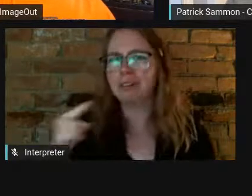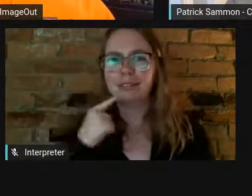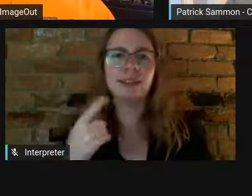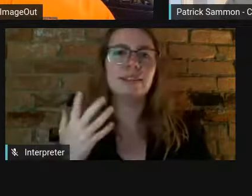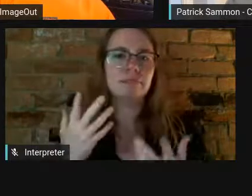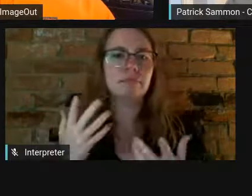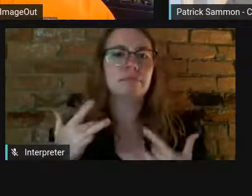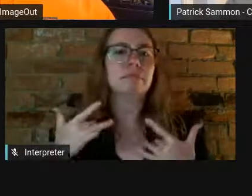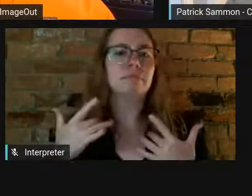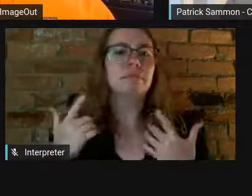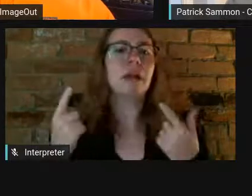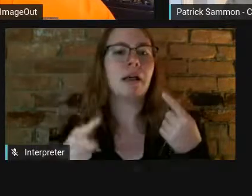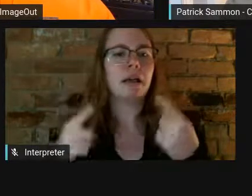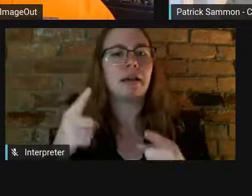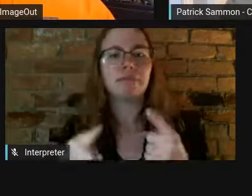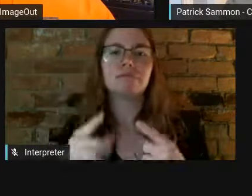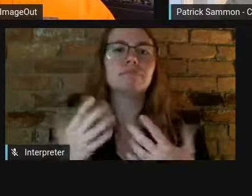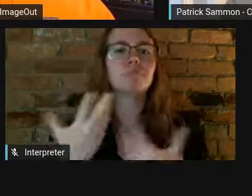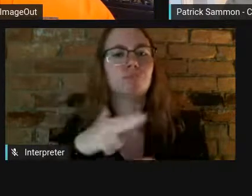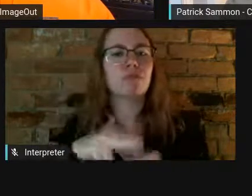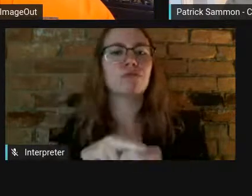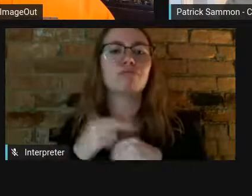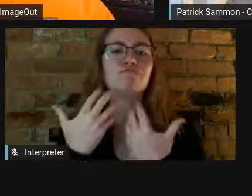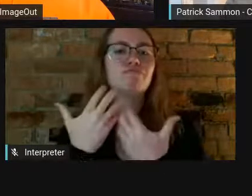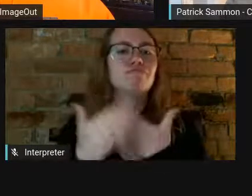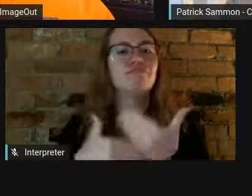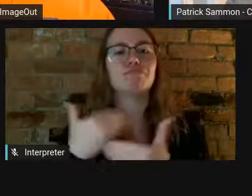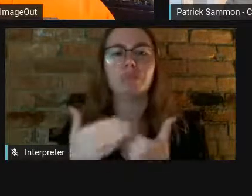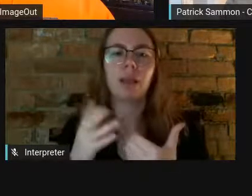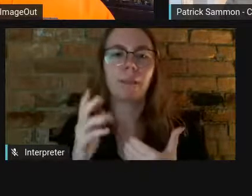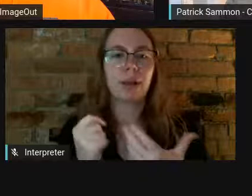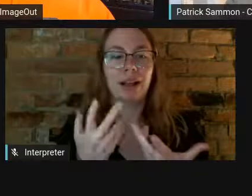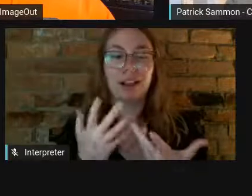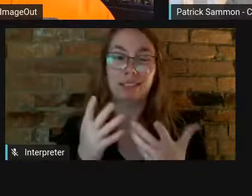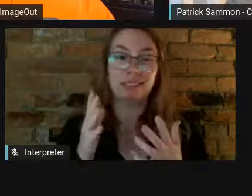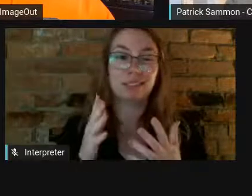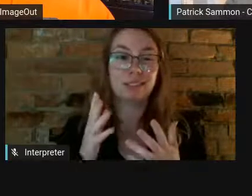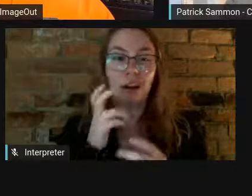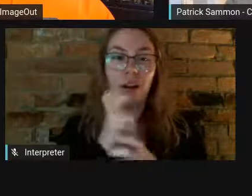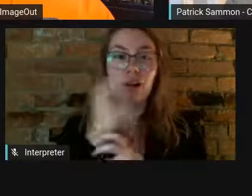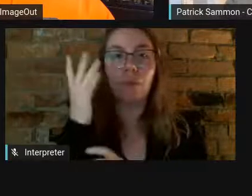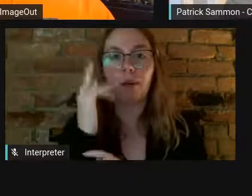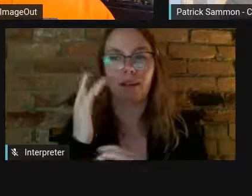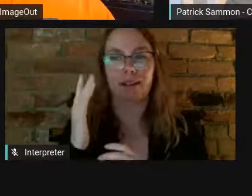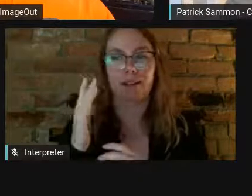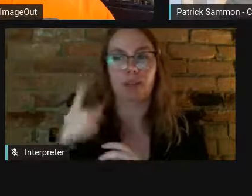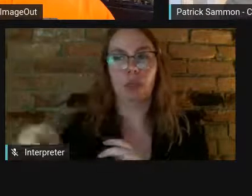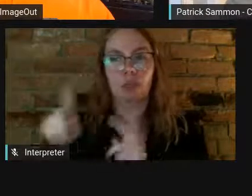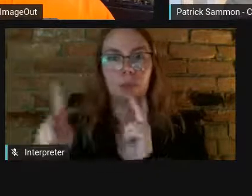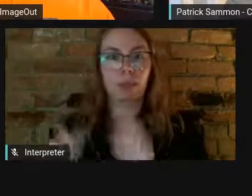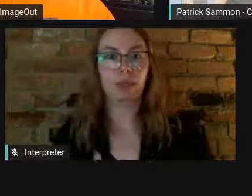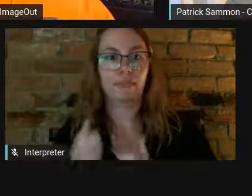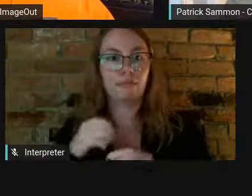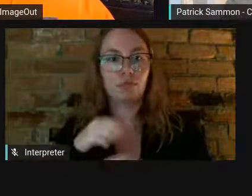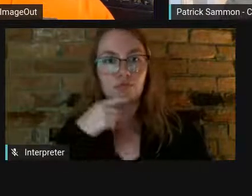met, the safer you felt, because it's a matter of survival for them to have their safety net and communities.